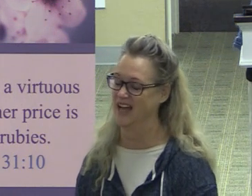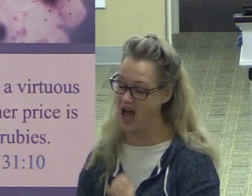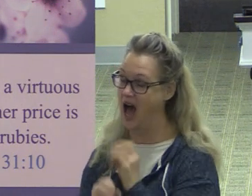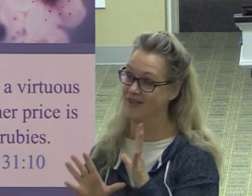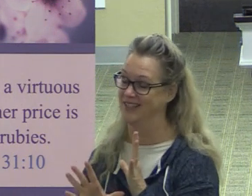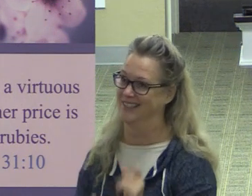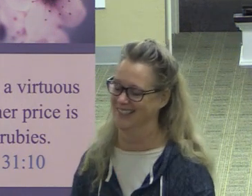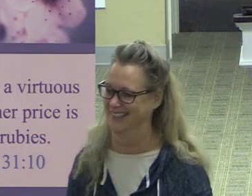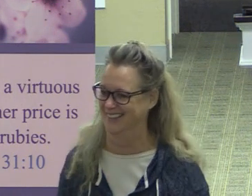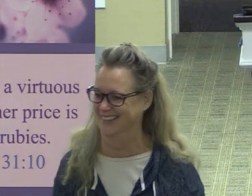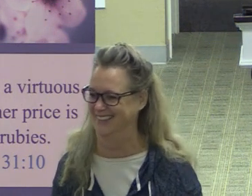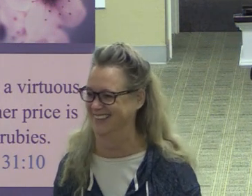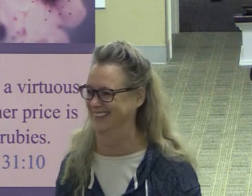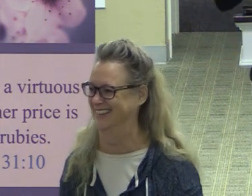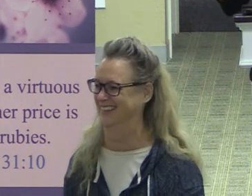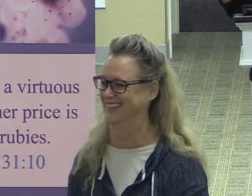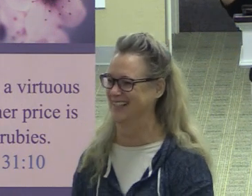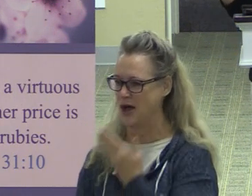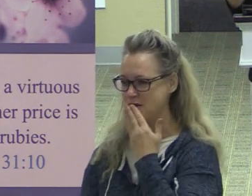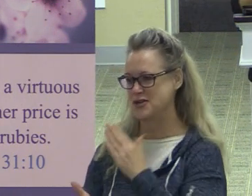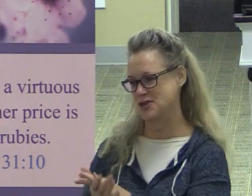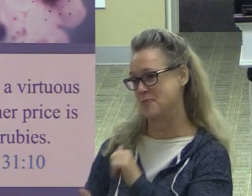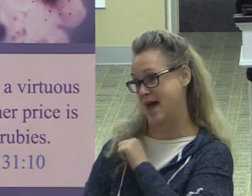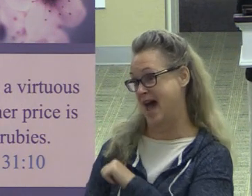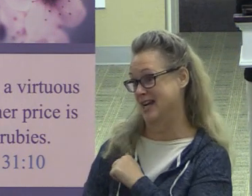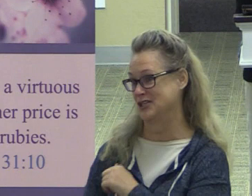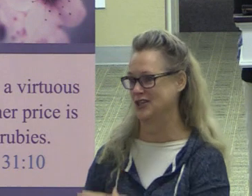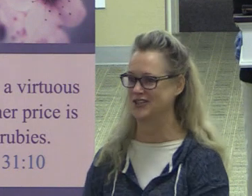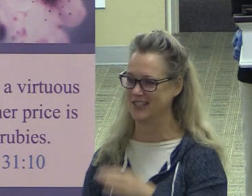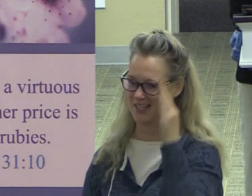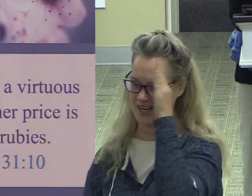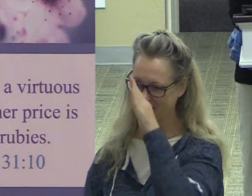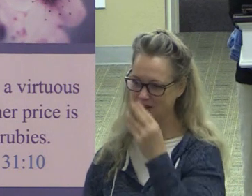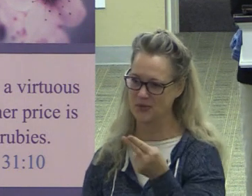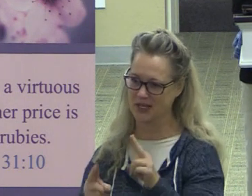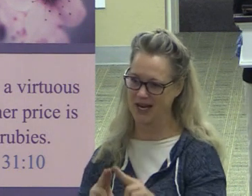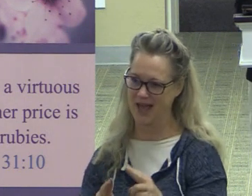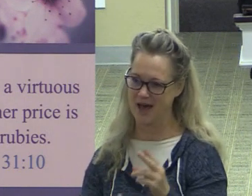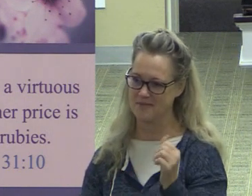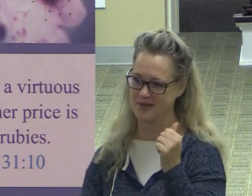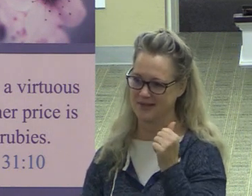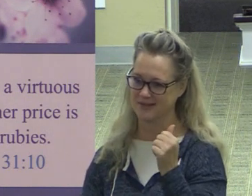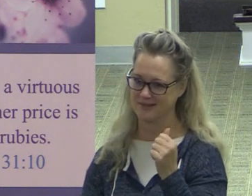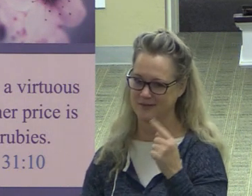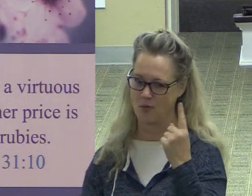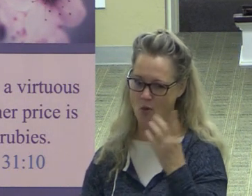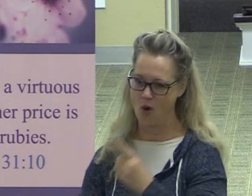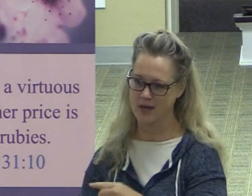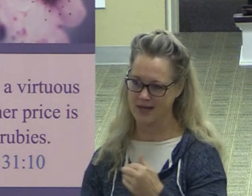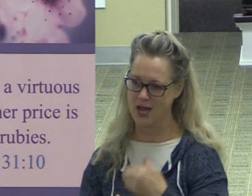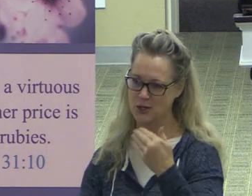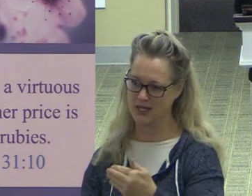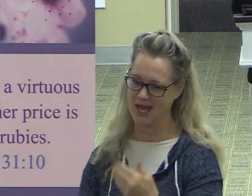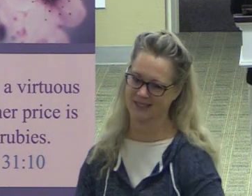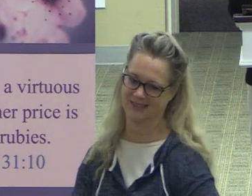So, you know, who knows what's going to happen from day to day with your kids.